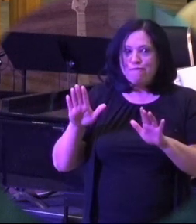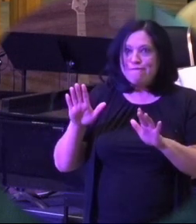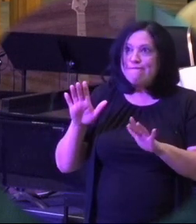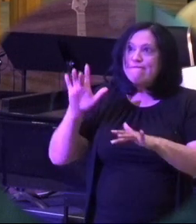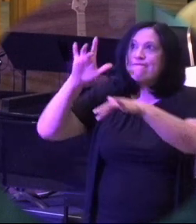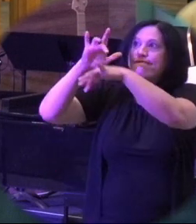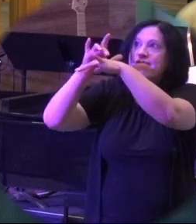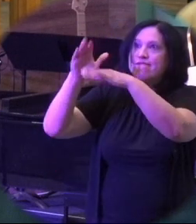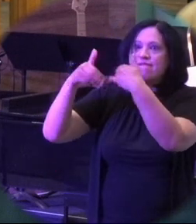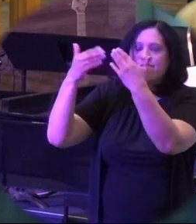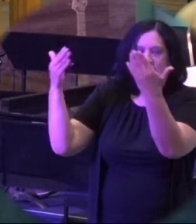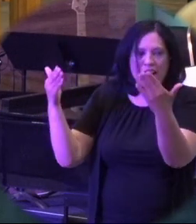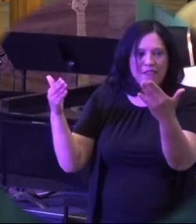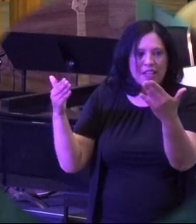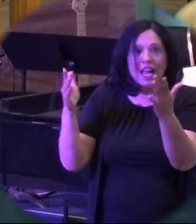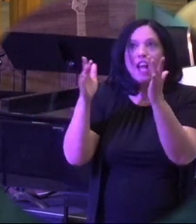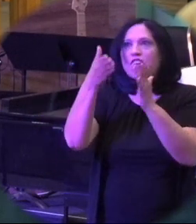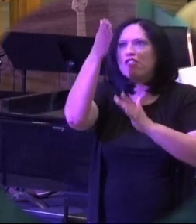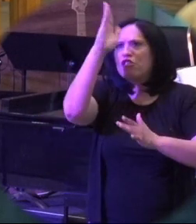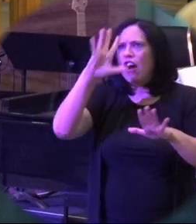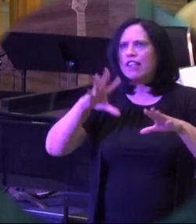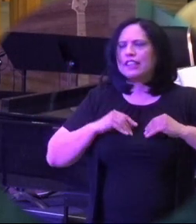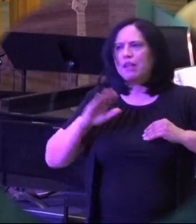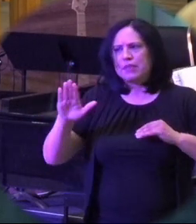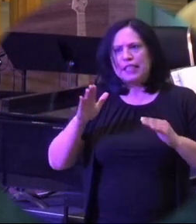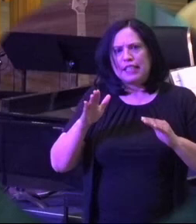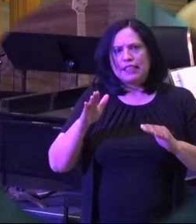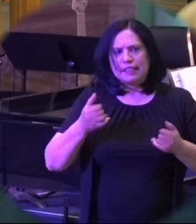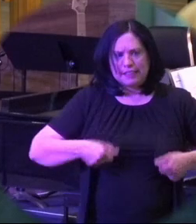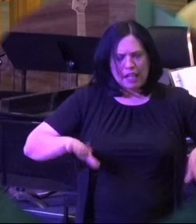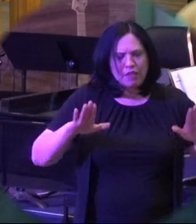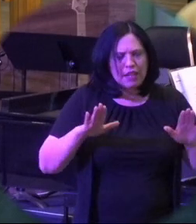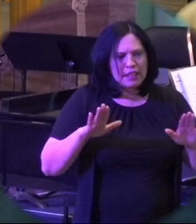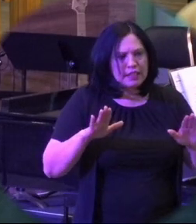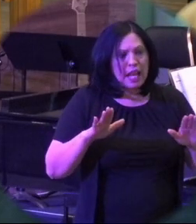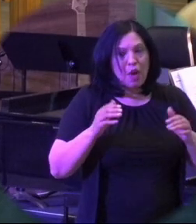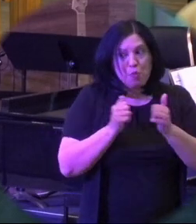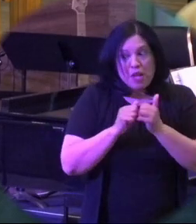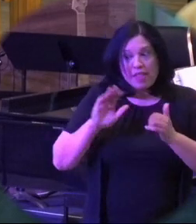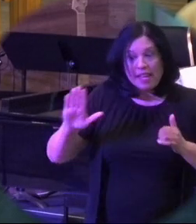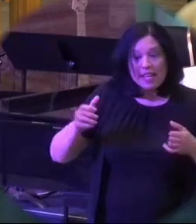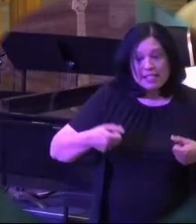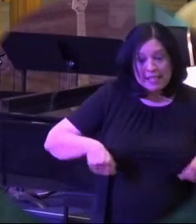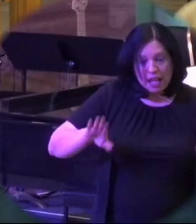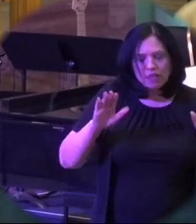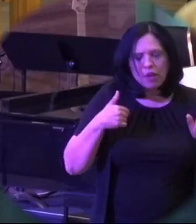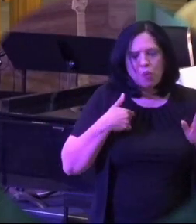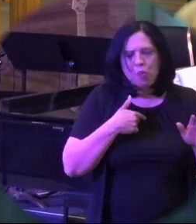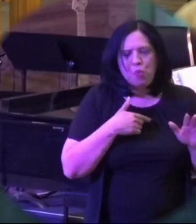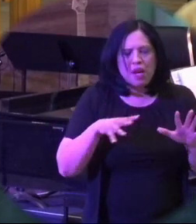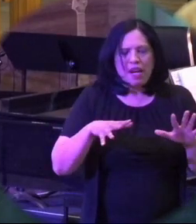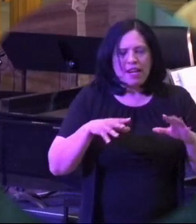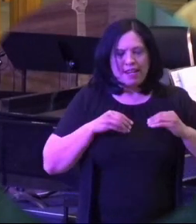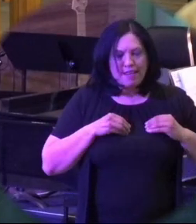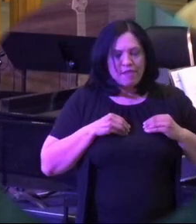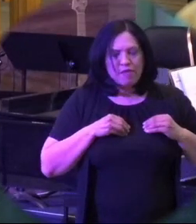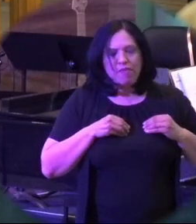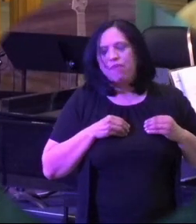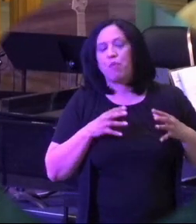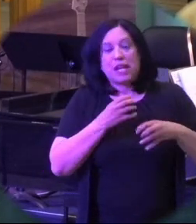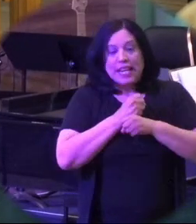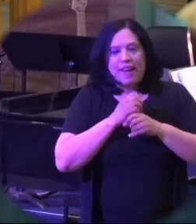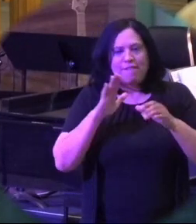his sacrifice. And on the basis of his sacrifice, you and I receive full and free forgiveness because of